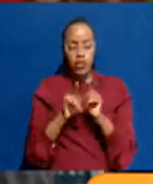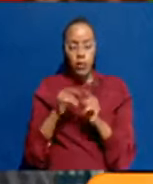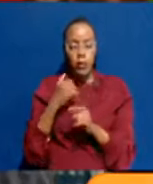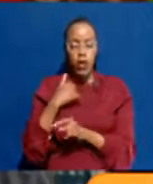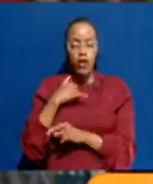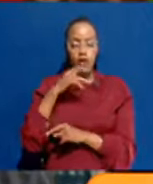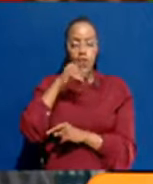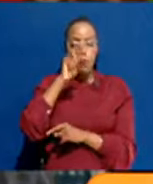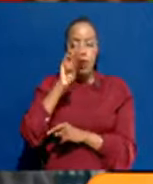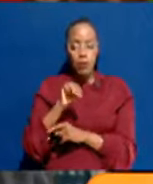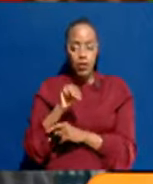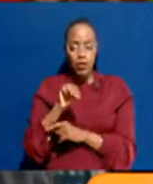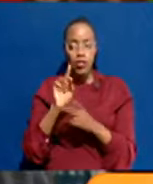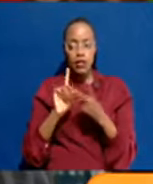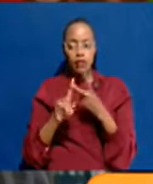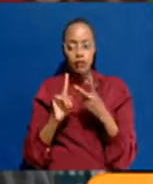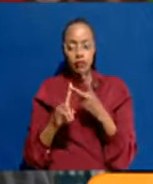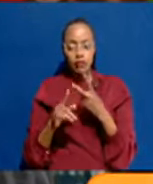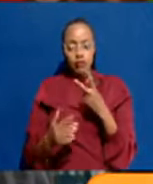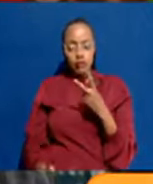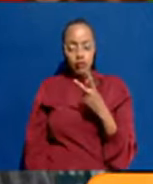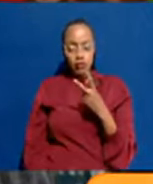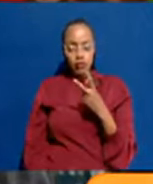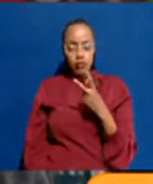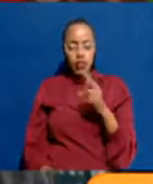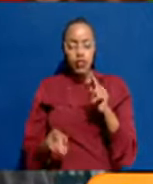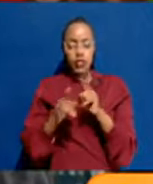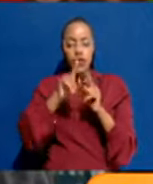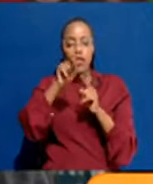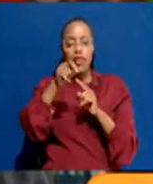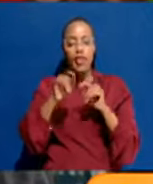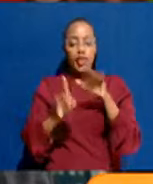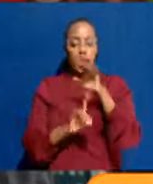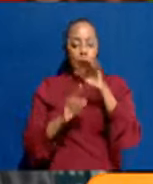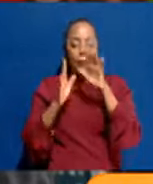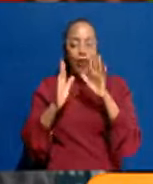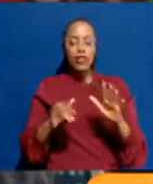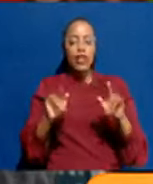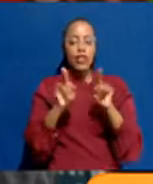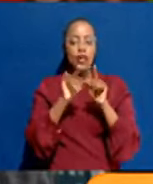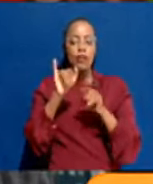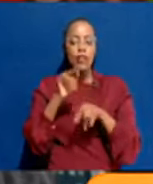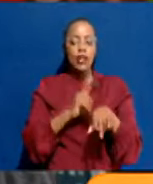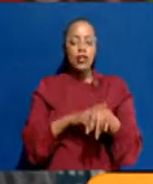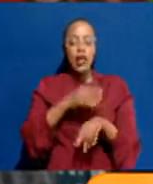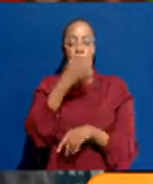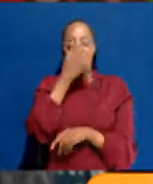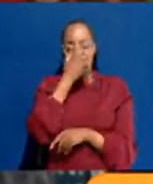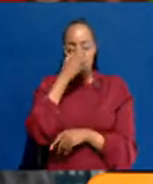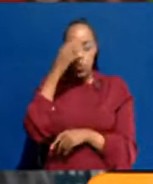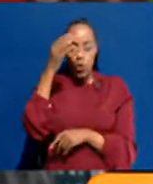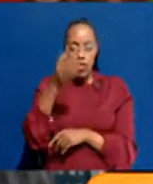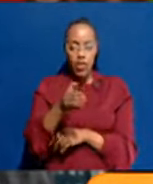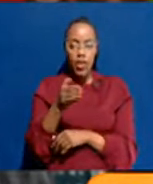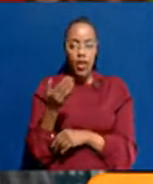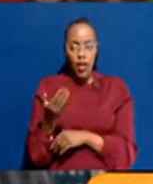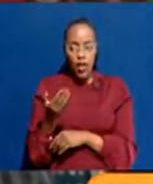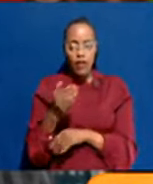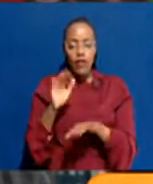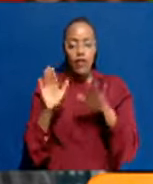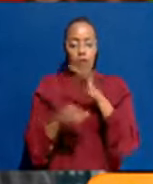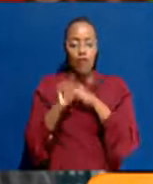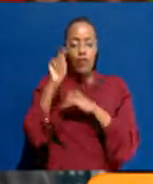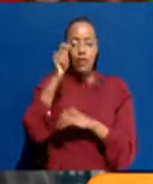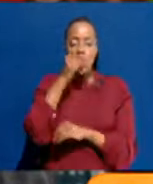prime minister, with the, and the key ministers, like at that time, Ruto was there, Vice